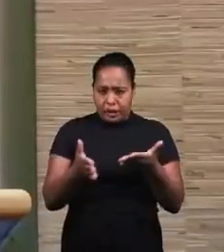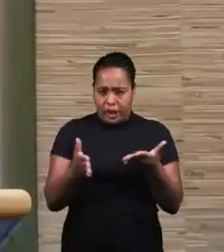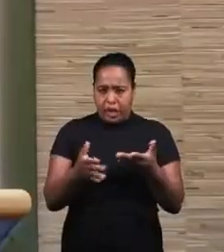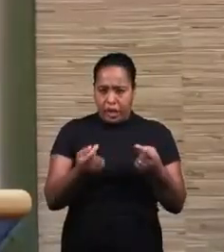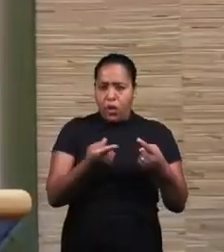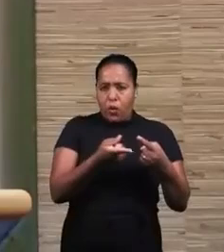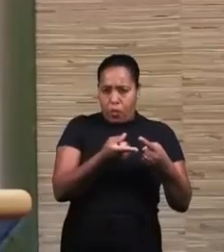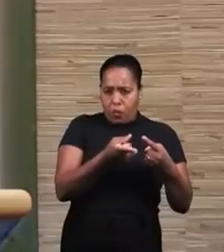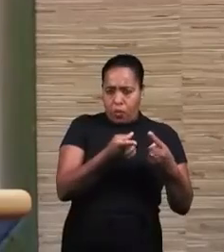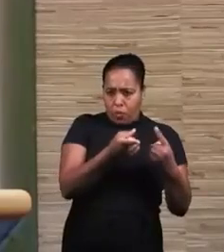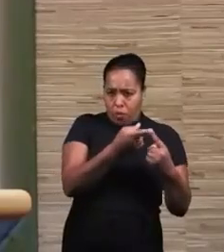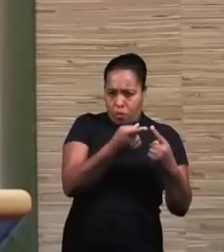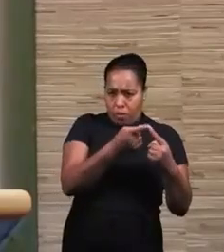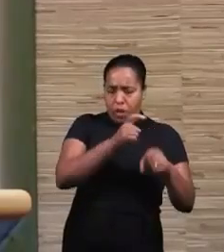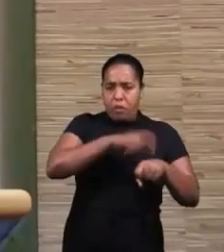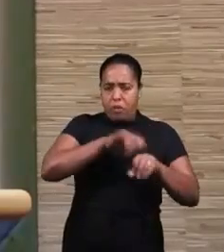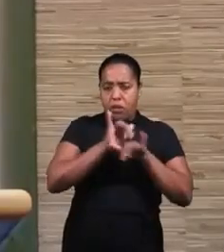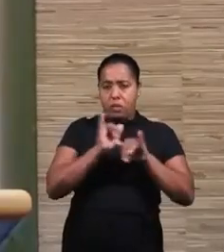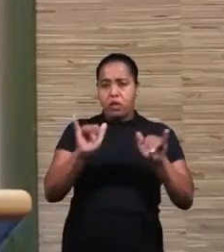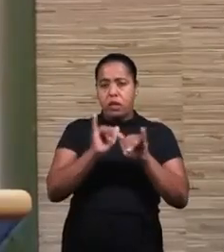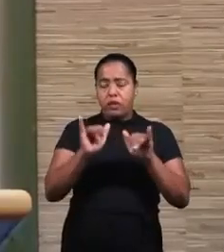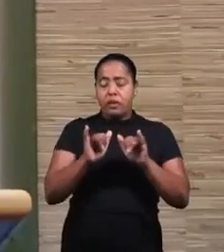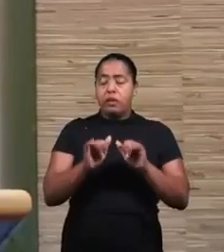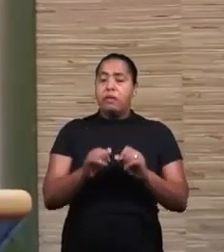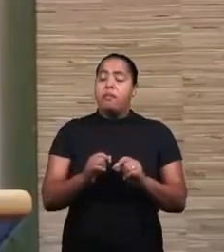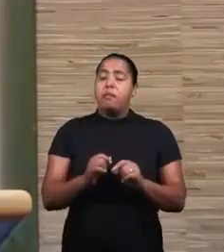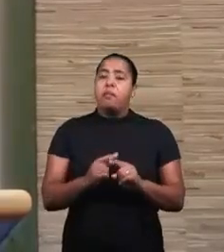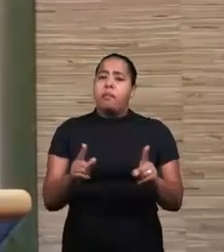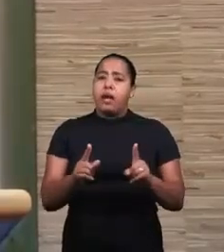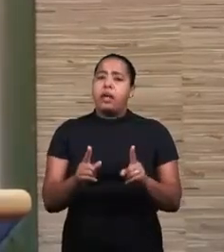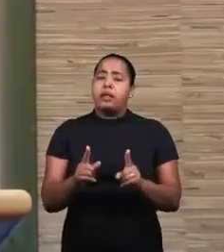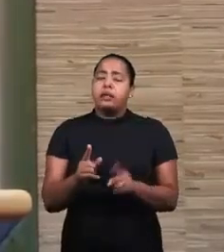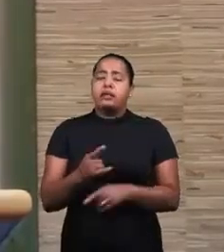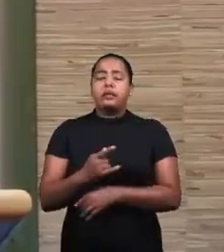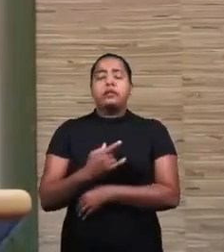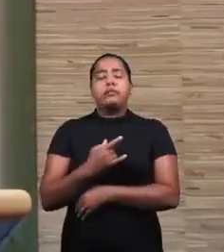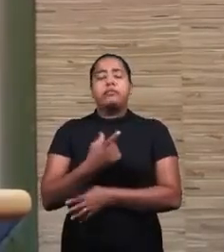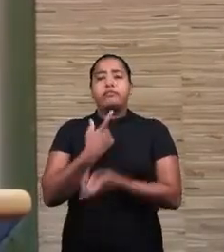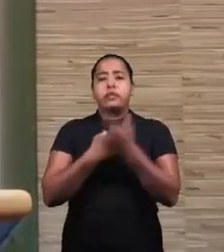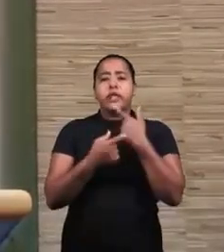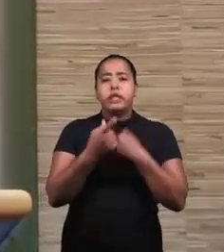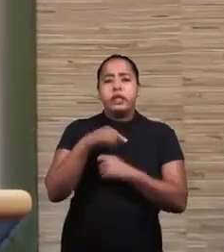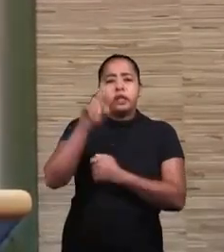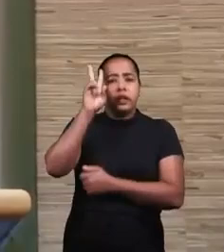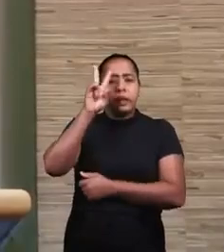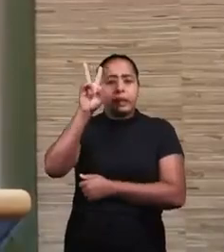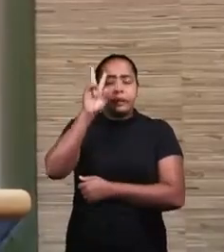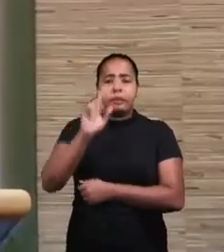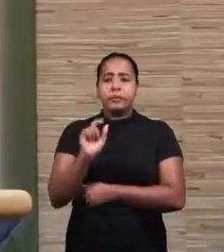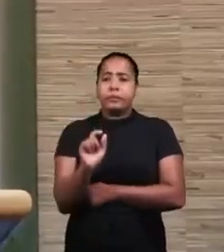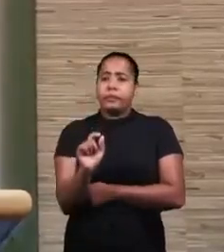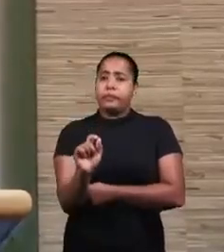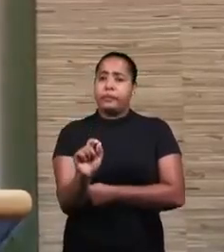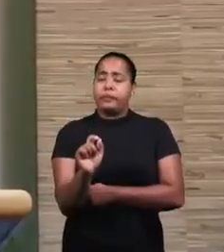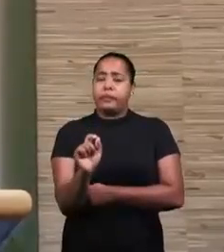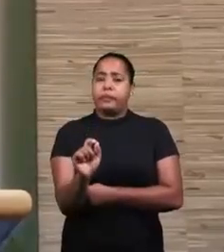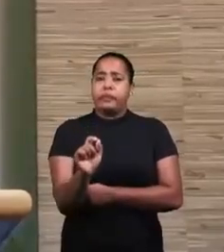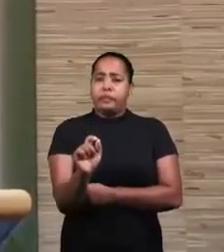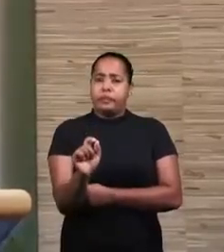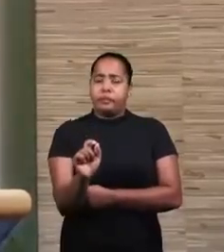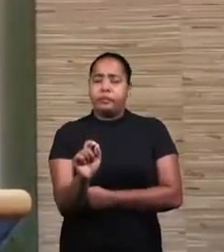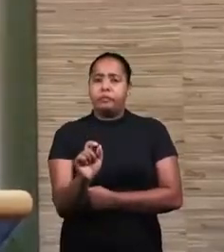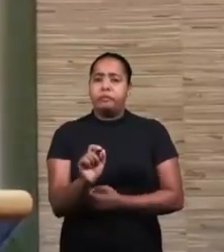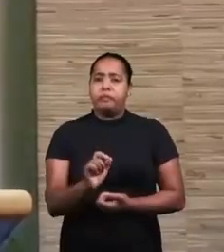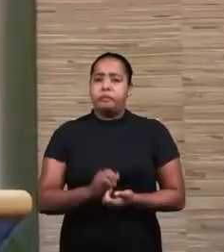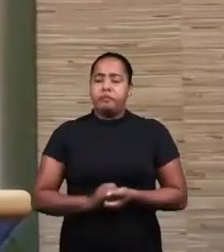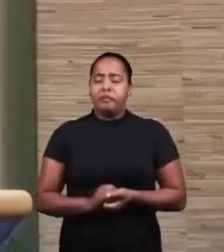this part of announcements, but we would still like to remind you that we are... Let me change my